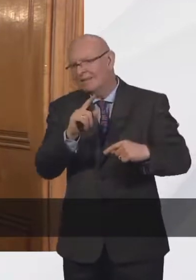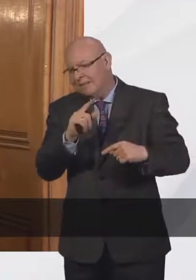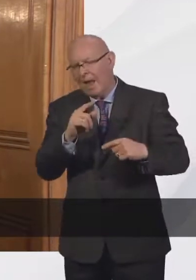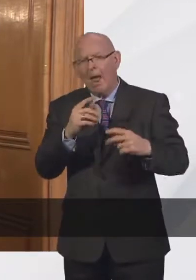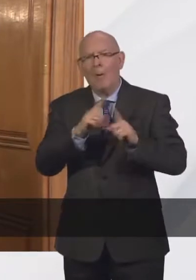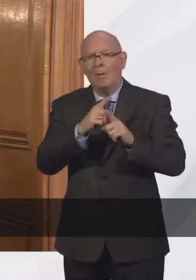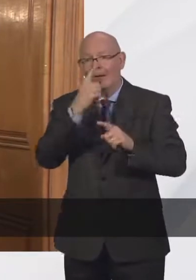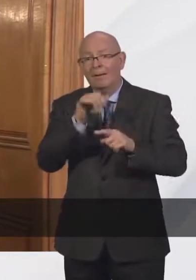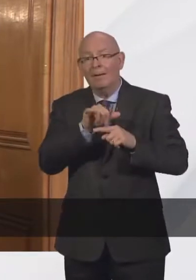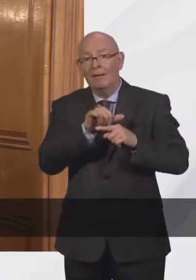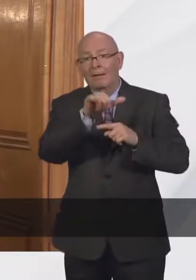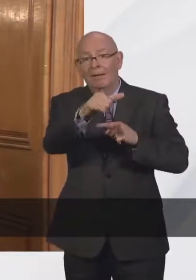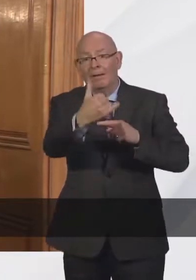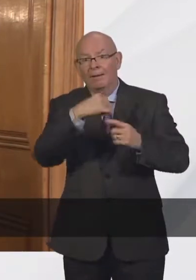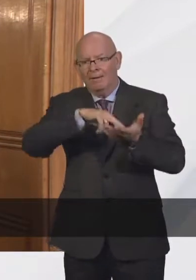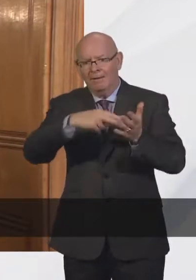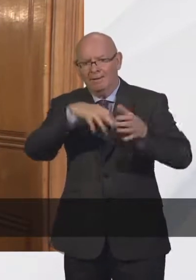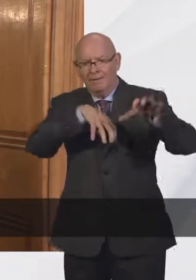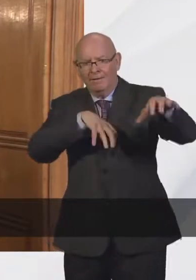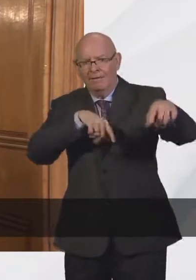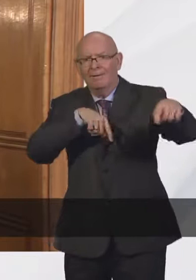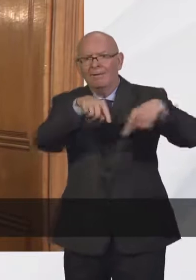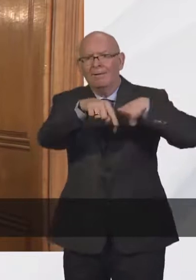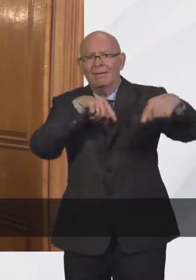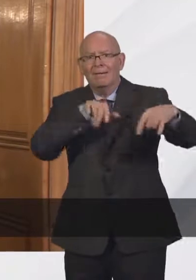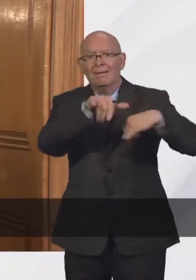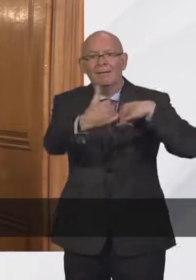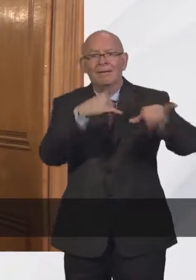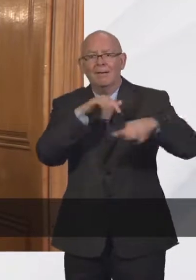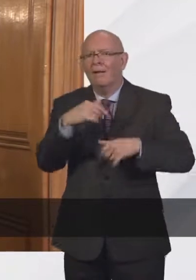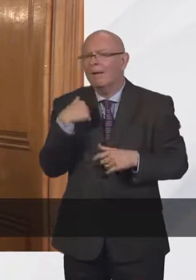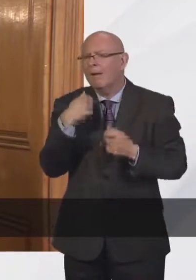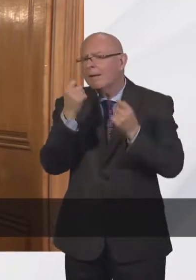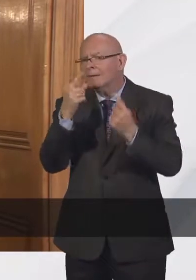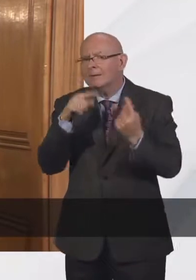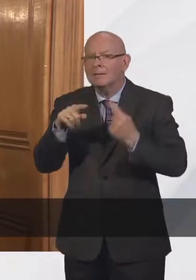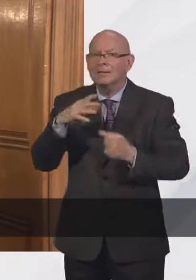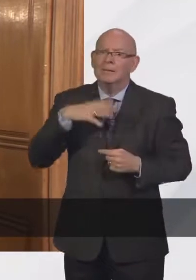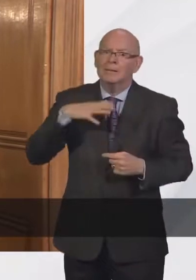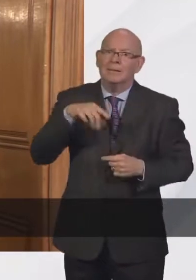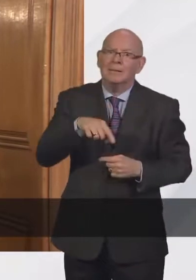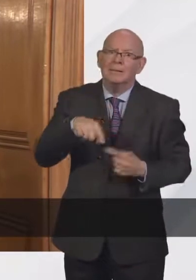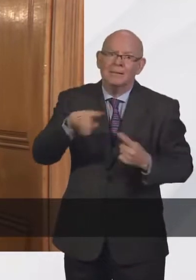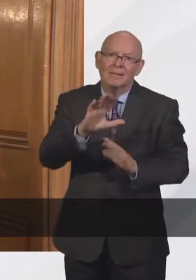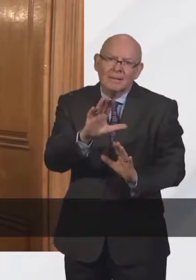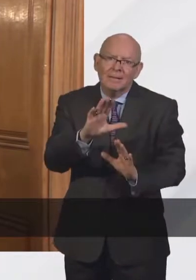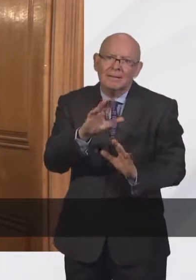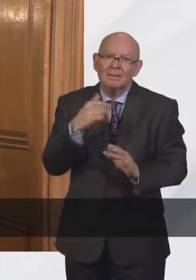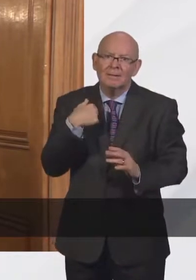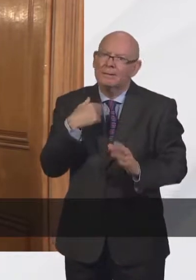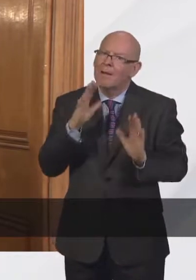very important for every country that has really successfully cracked down on this that we do have arrangements to stop the